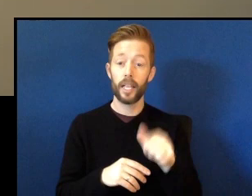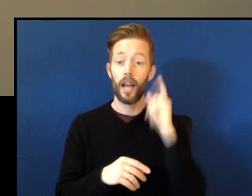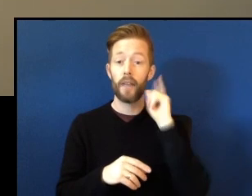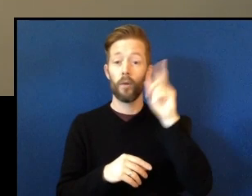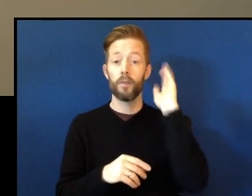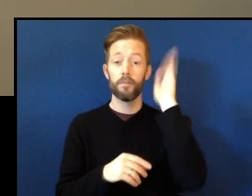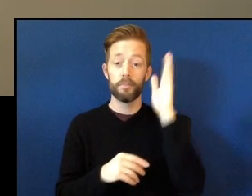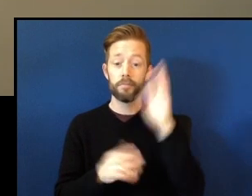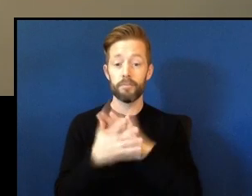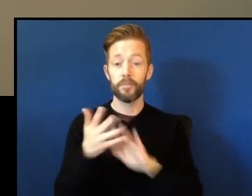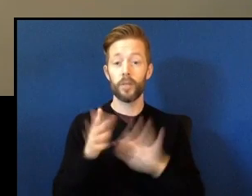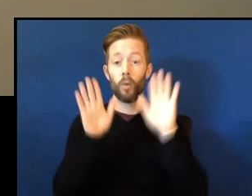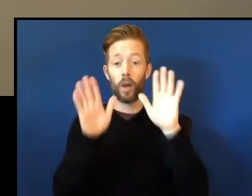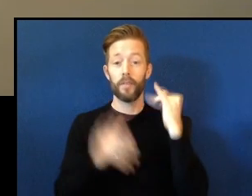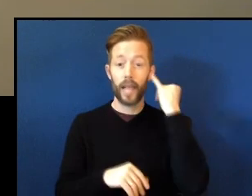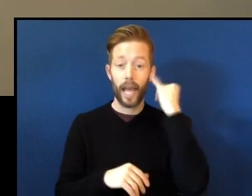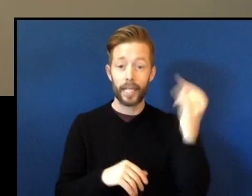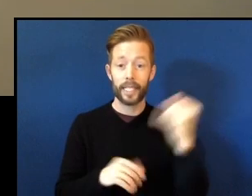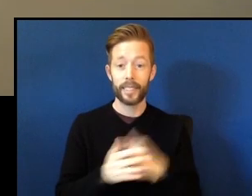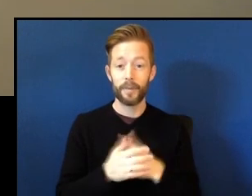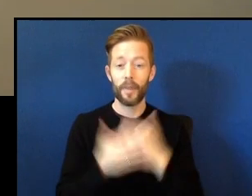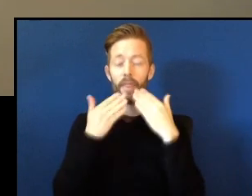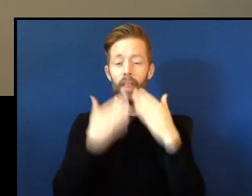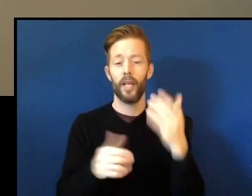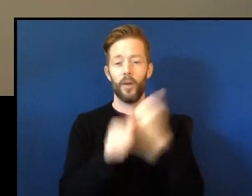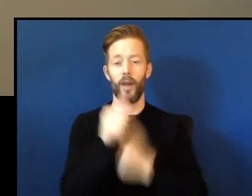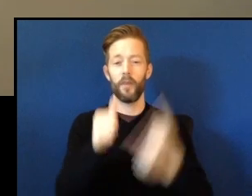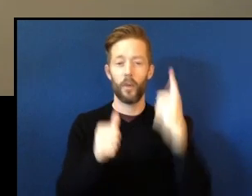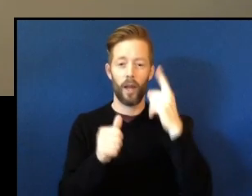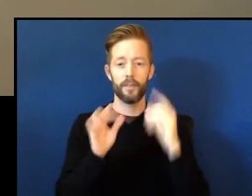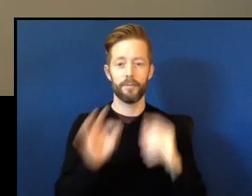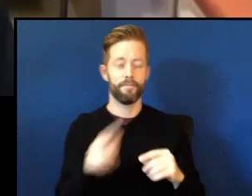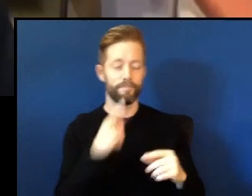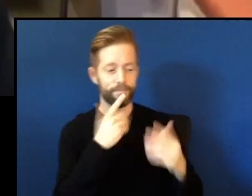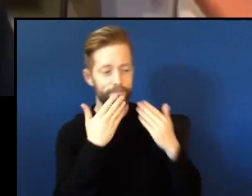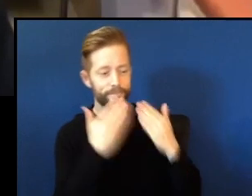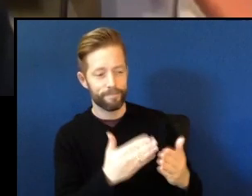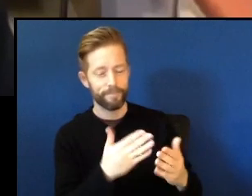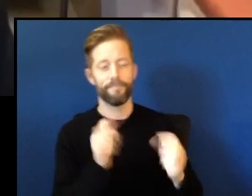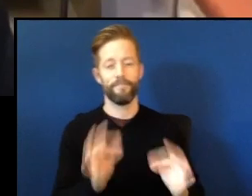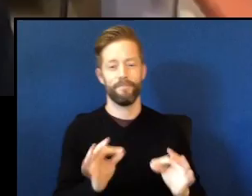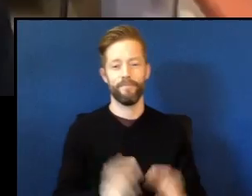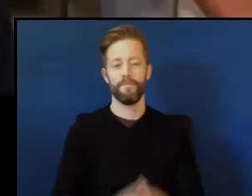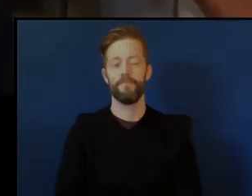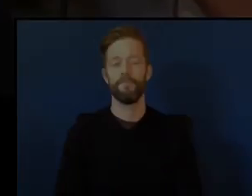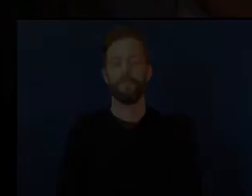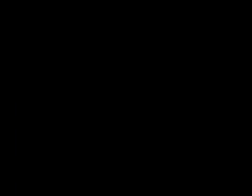presenting all these wonderful ideas. So thank you everyone. Great, thank you.